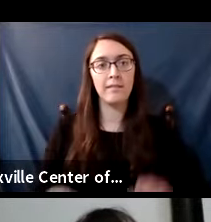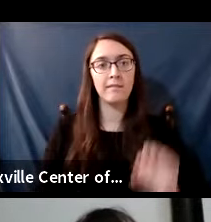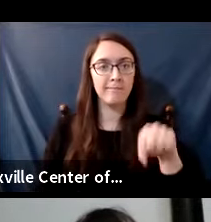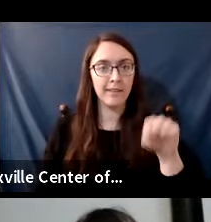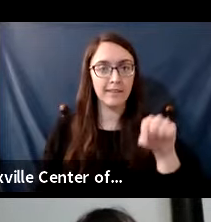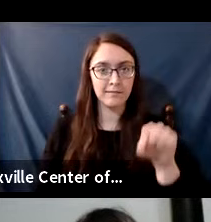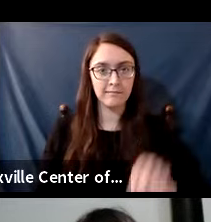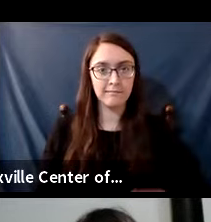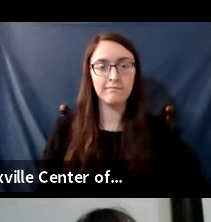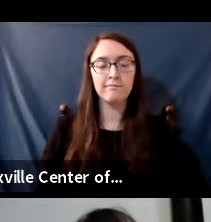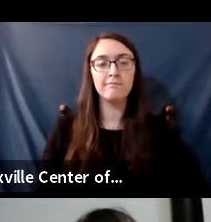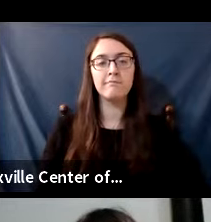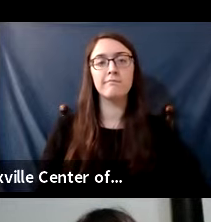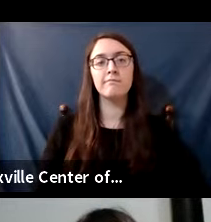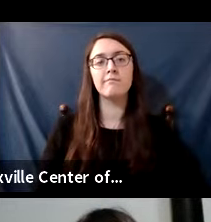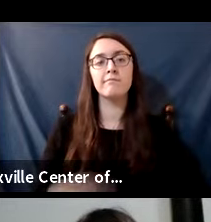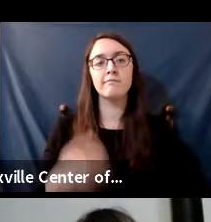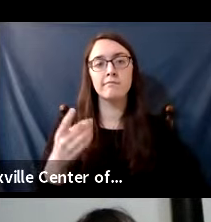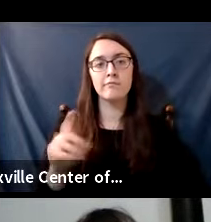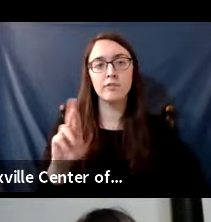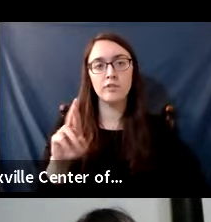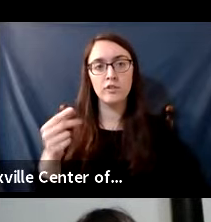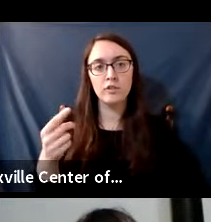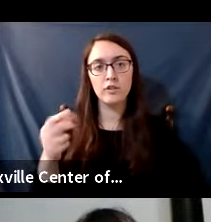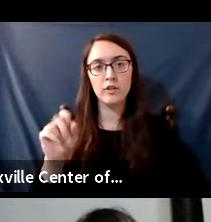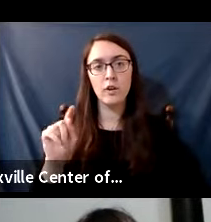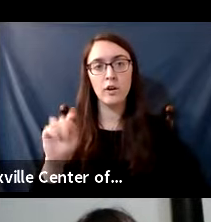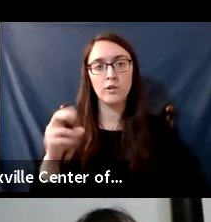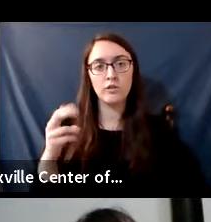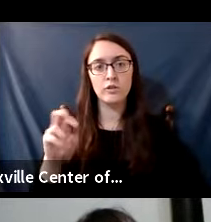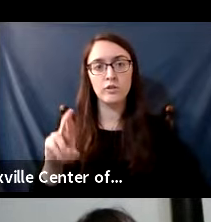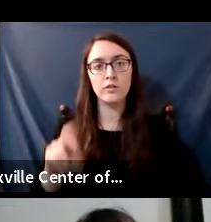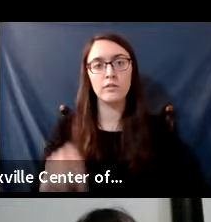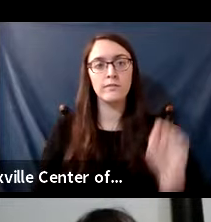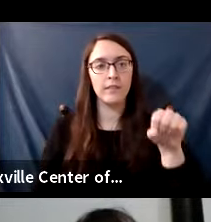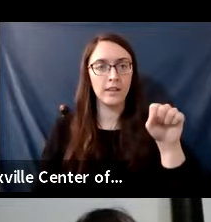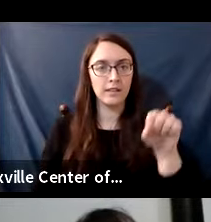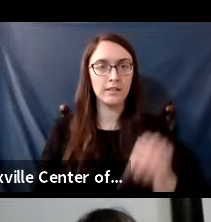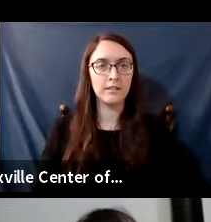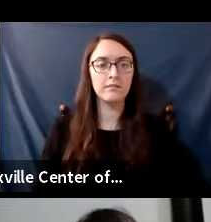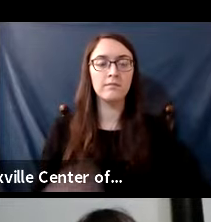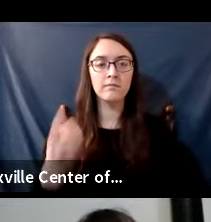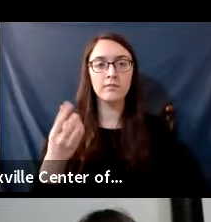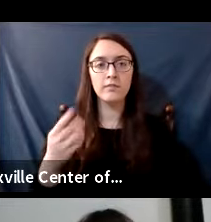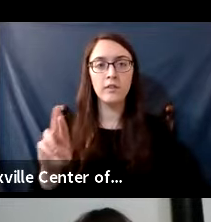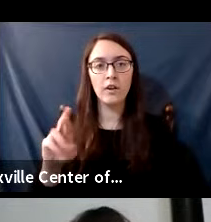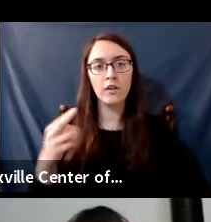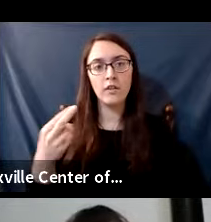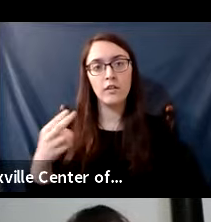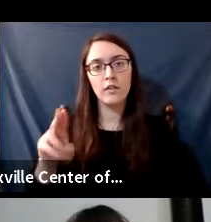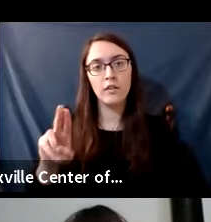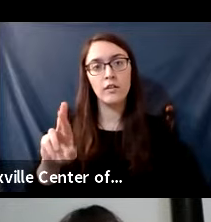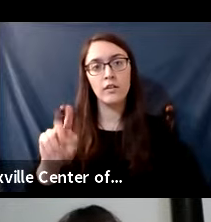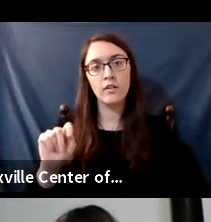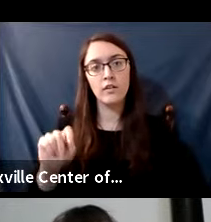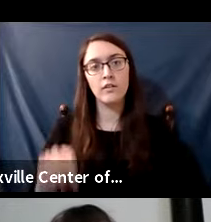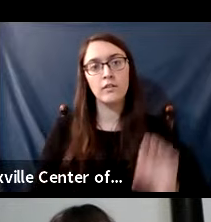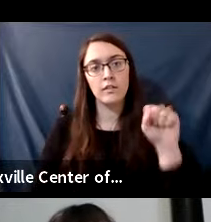Yes. Dr. Gocher, Yes? Dr. Hurt,